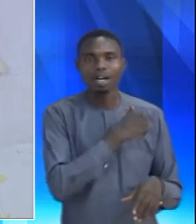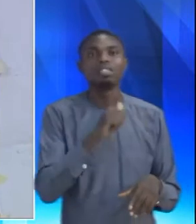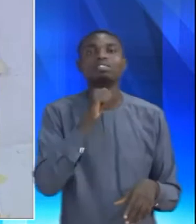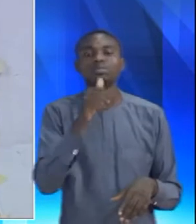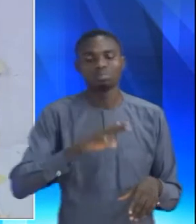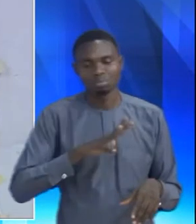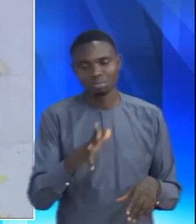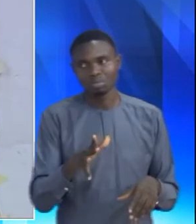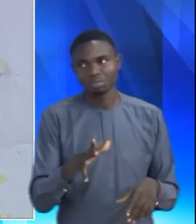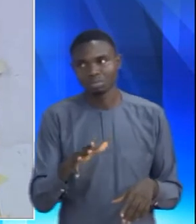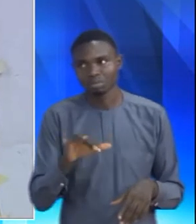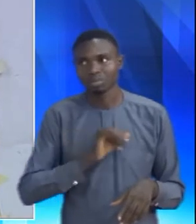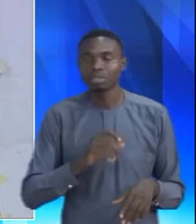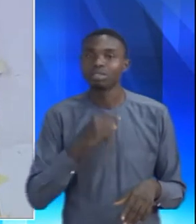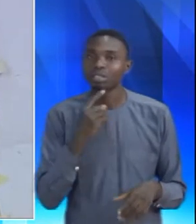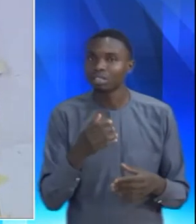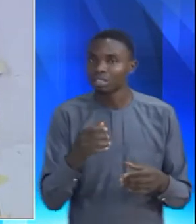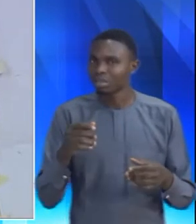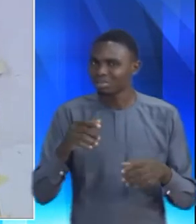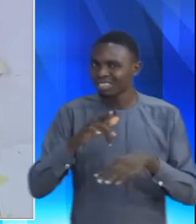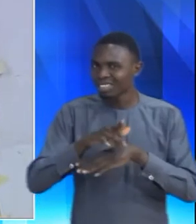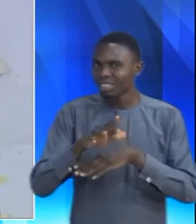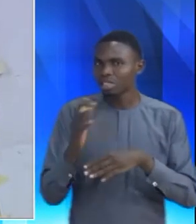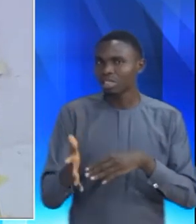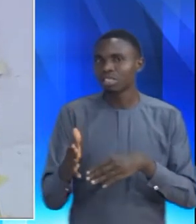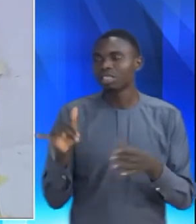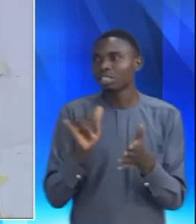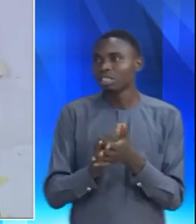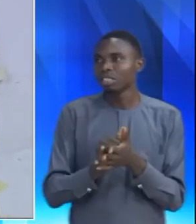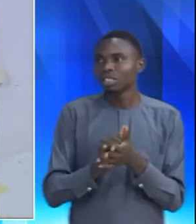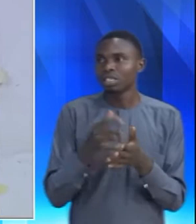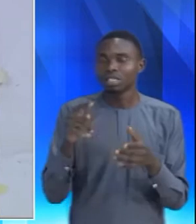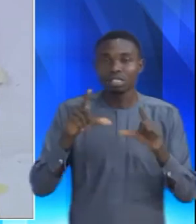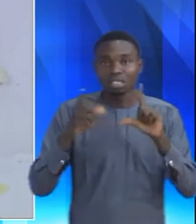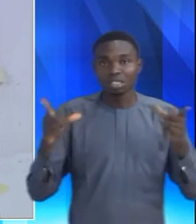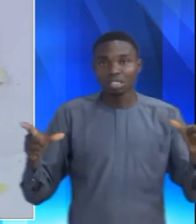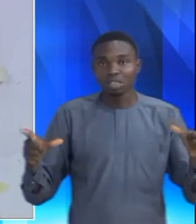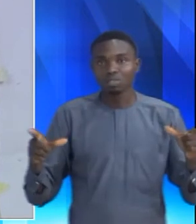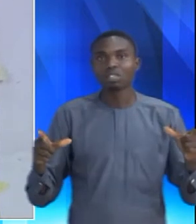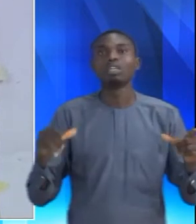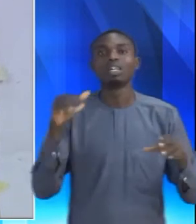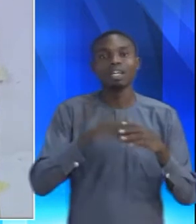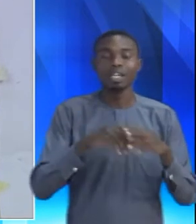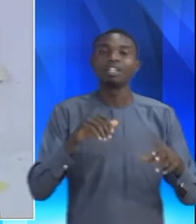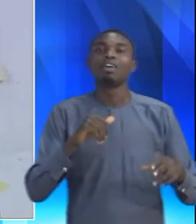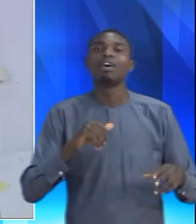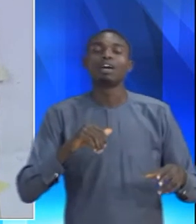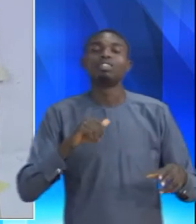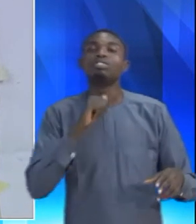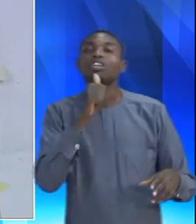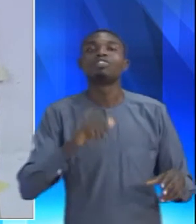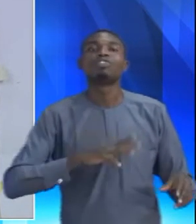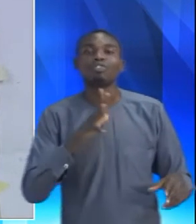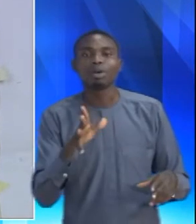the language employed under informal language is familiar language, where you can make use